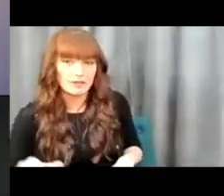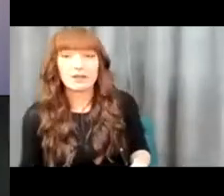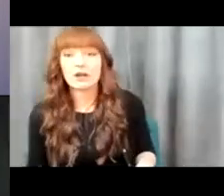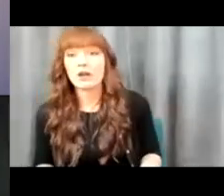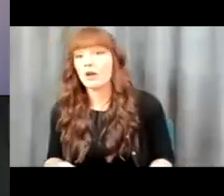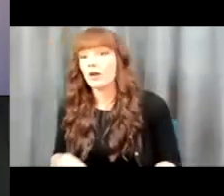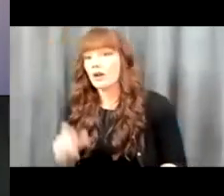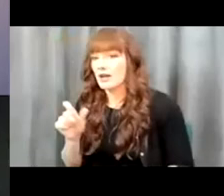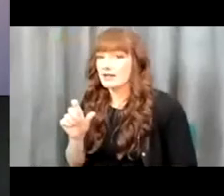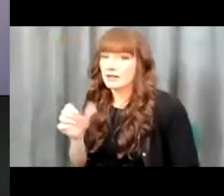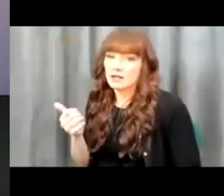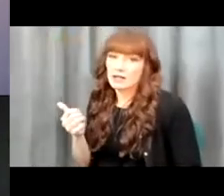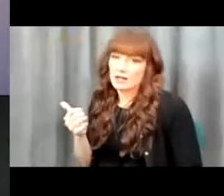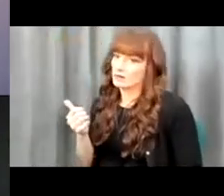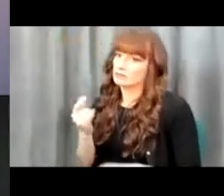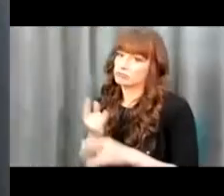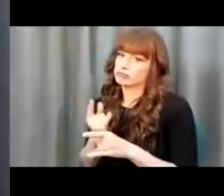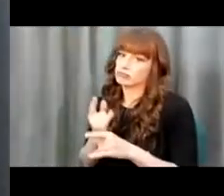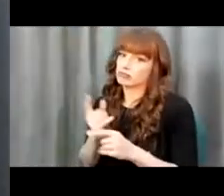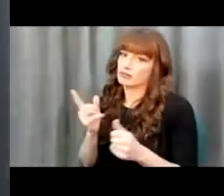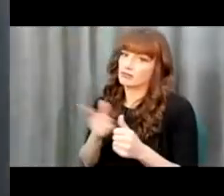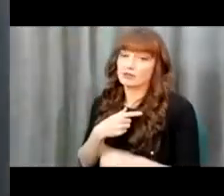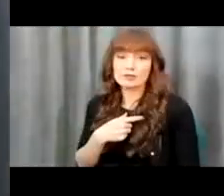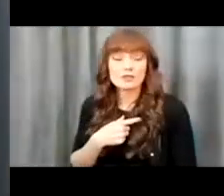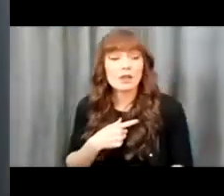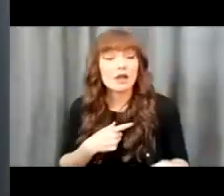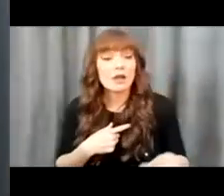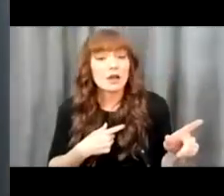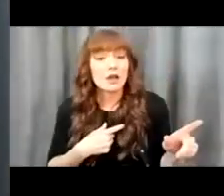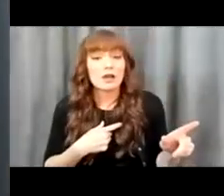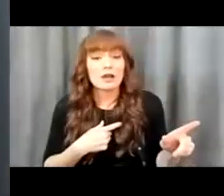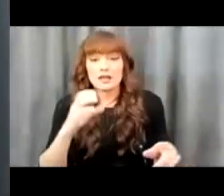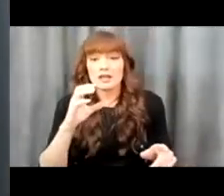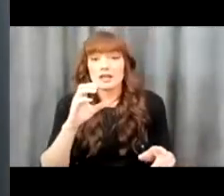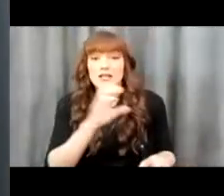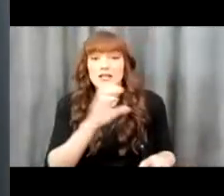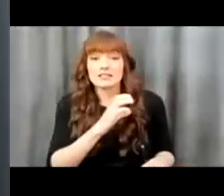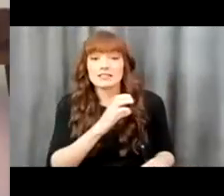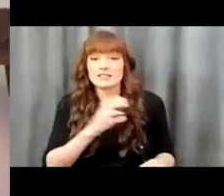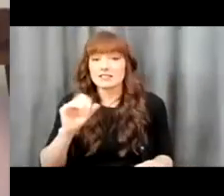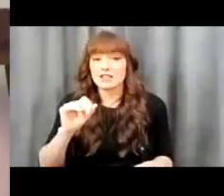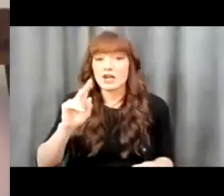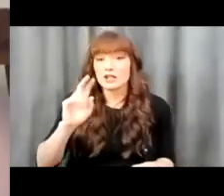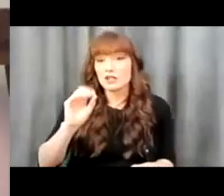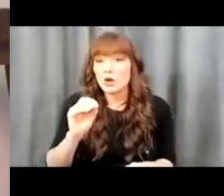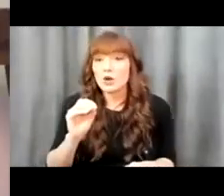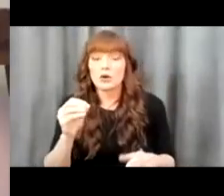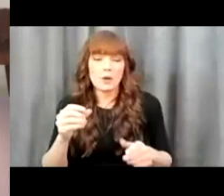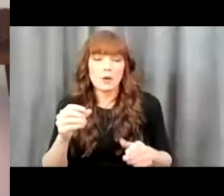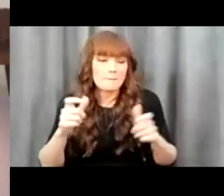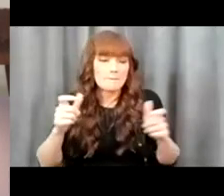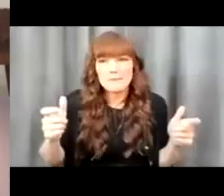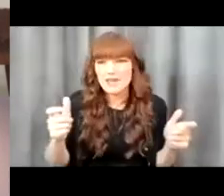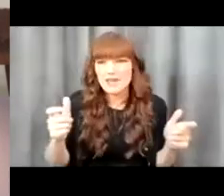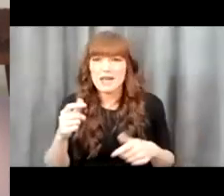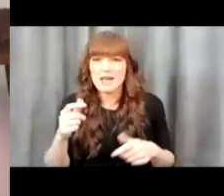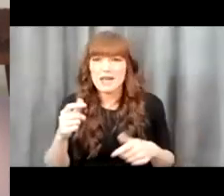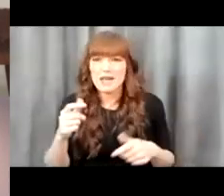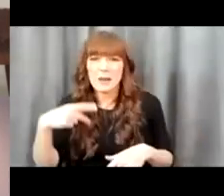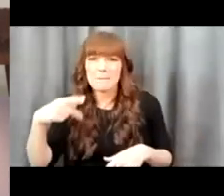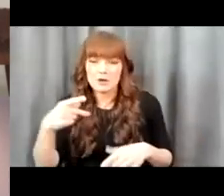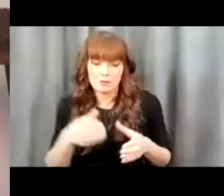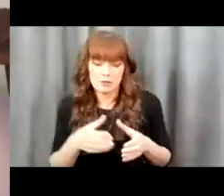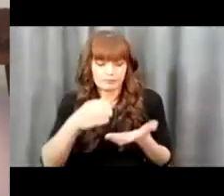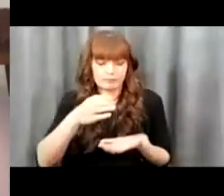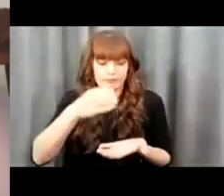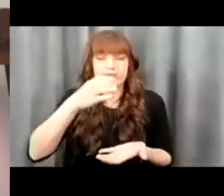I definitely need another drink first. Interior, Clinton's condo later that night. Huge purple buds of marijuana in a mason